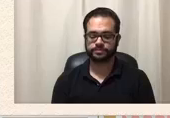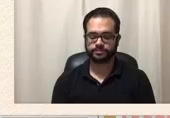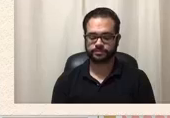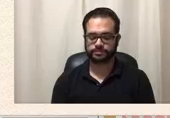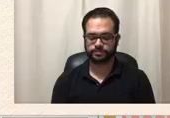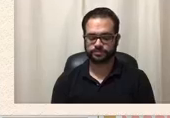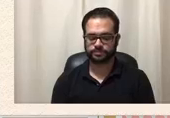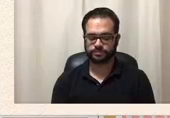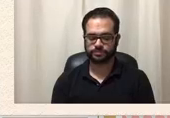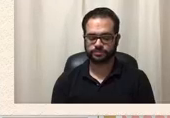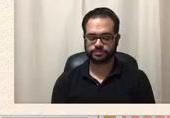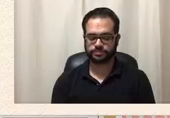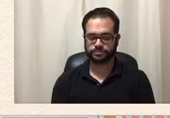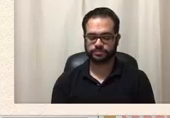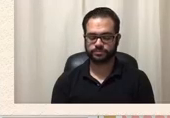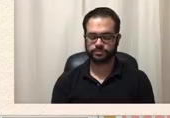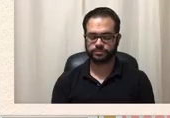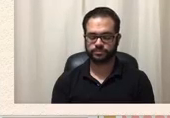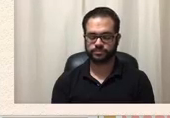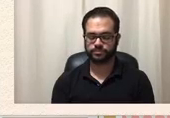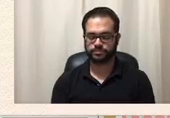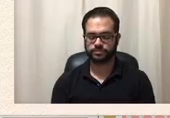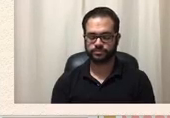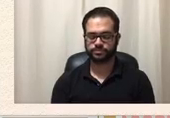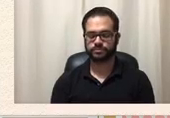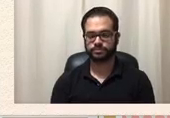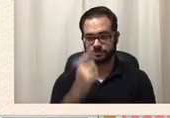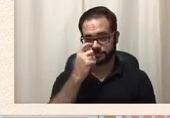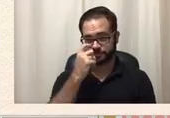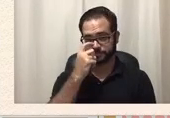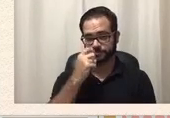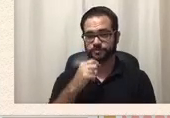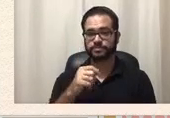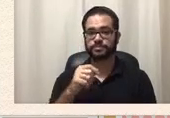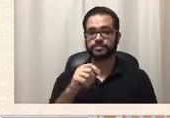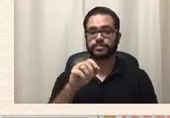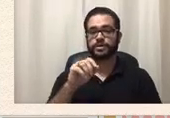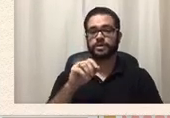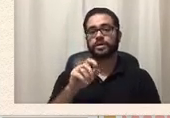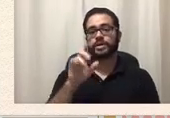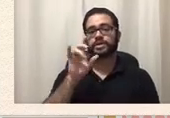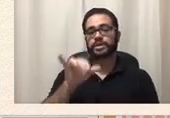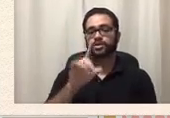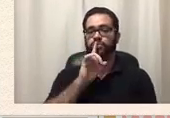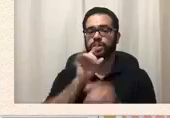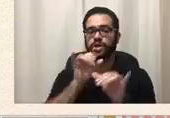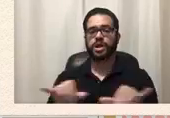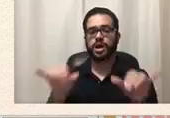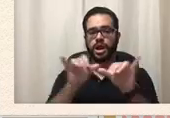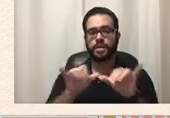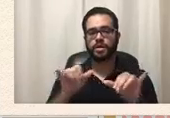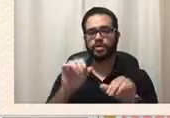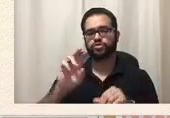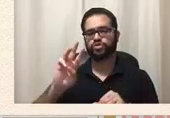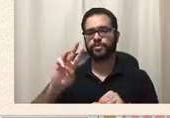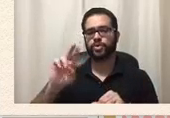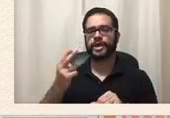WH is a very common IEP goal written for most struggling readers in the following grades of